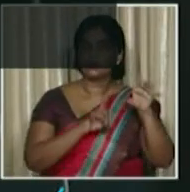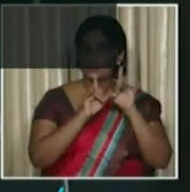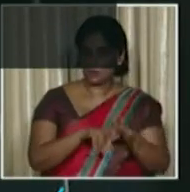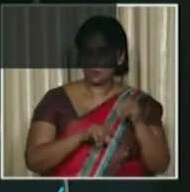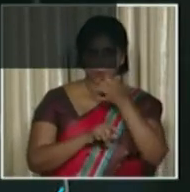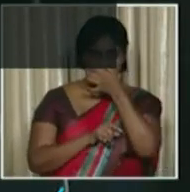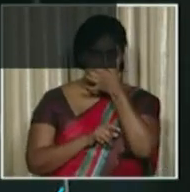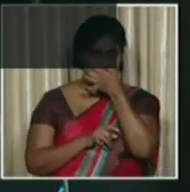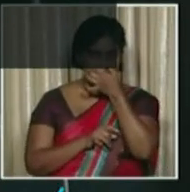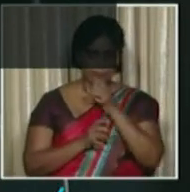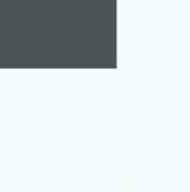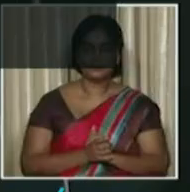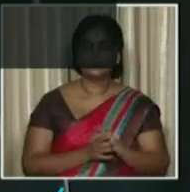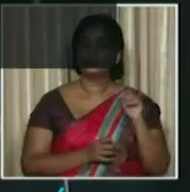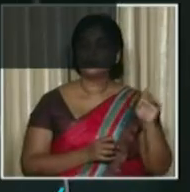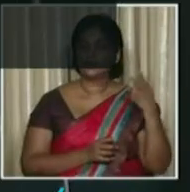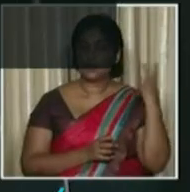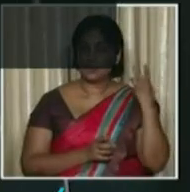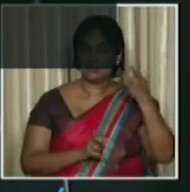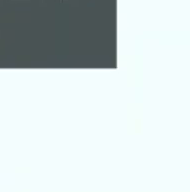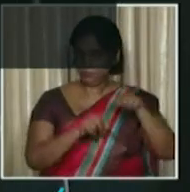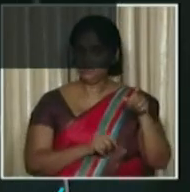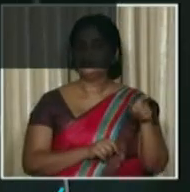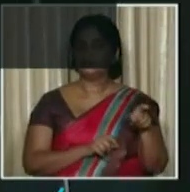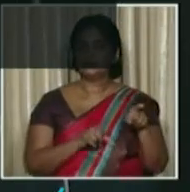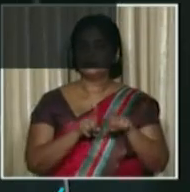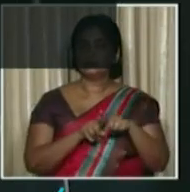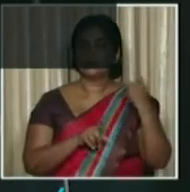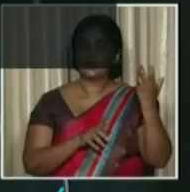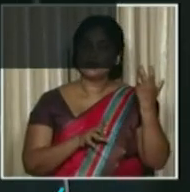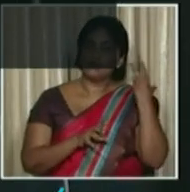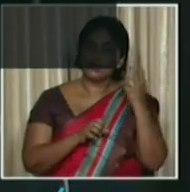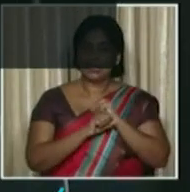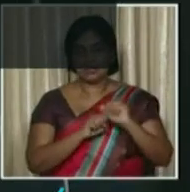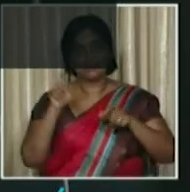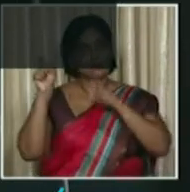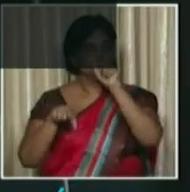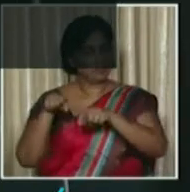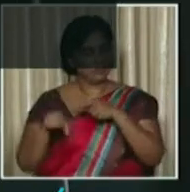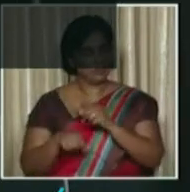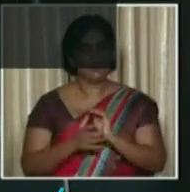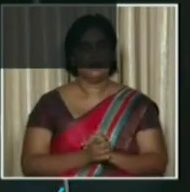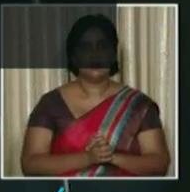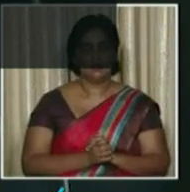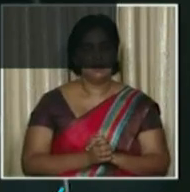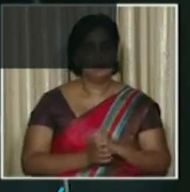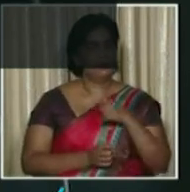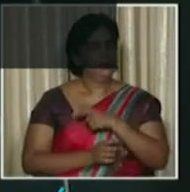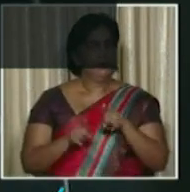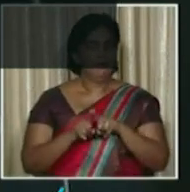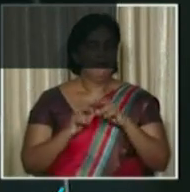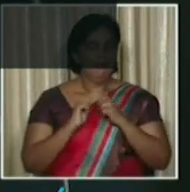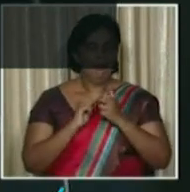including non-Muslims, as you had said in your reply, large numbers of them having been taken to a far-off place in